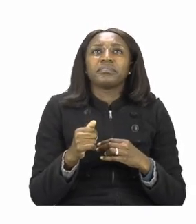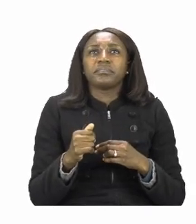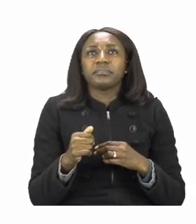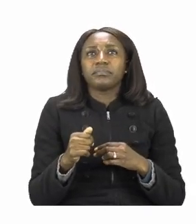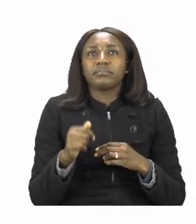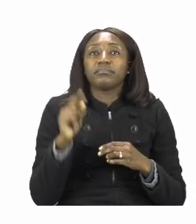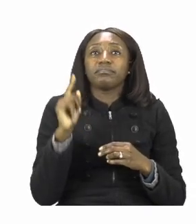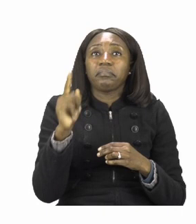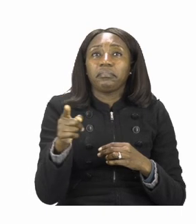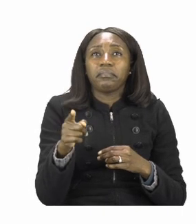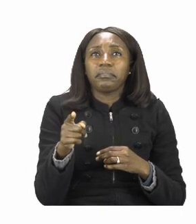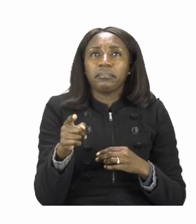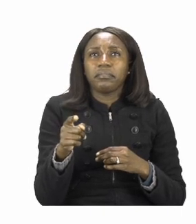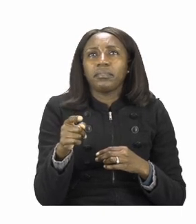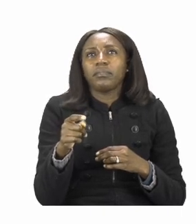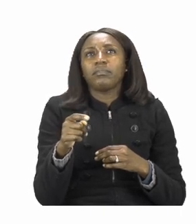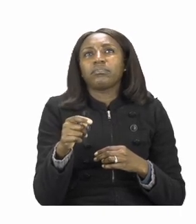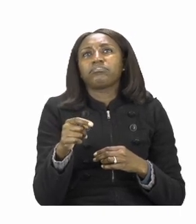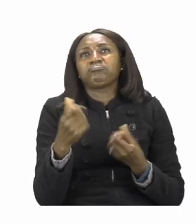there,